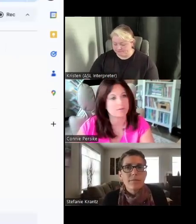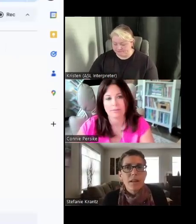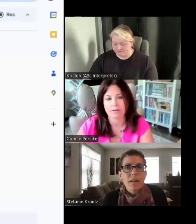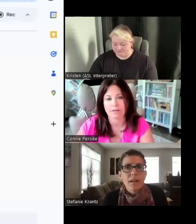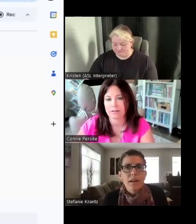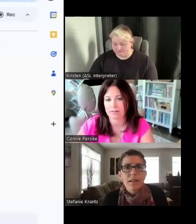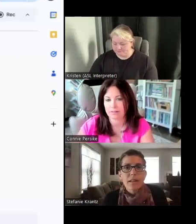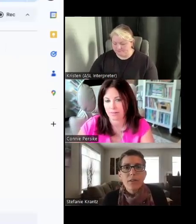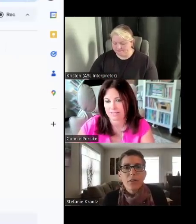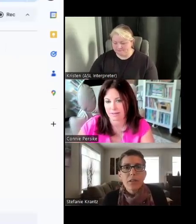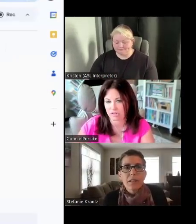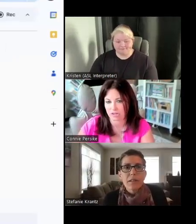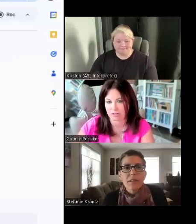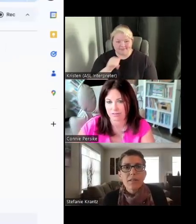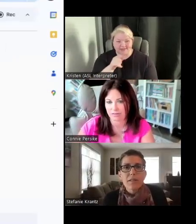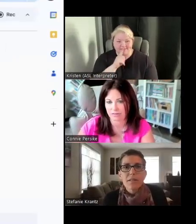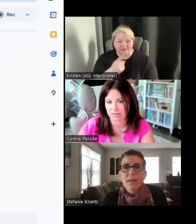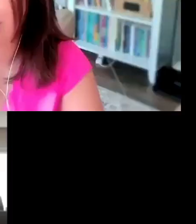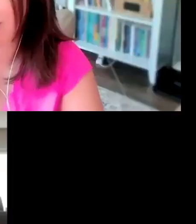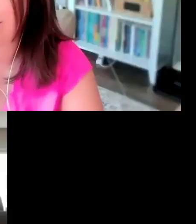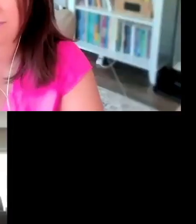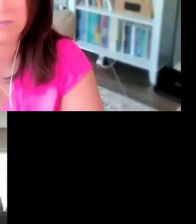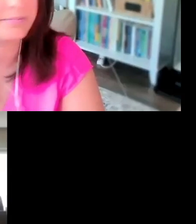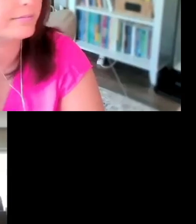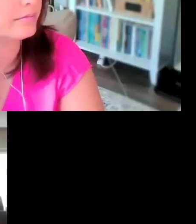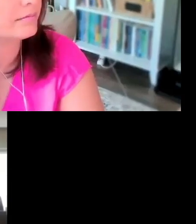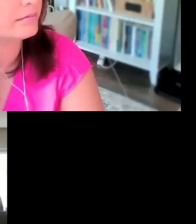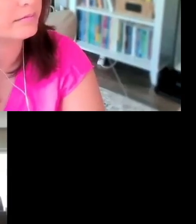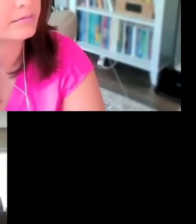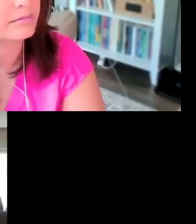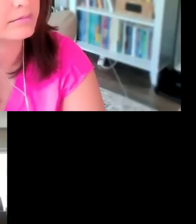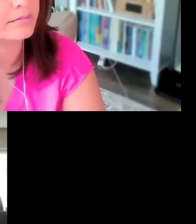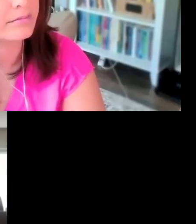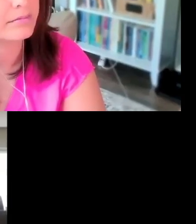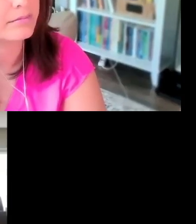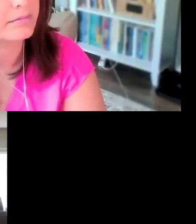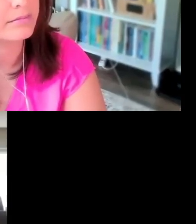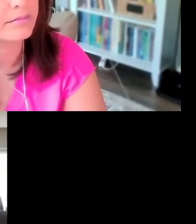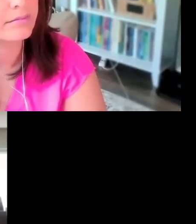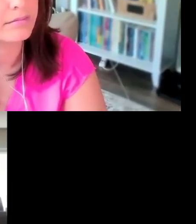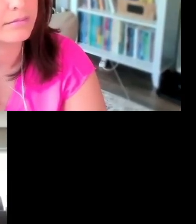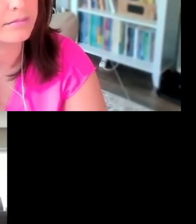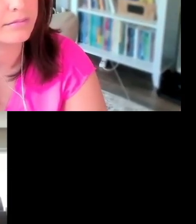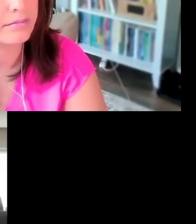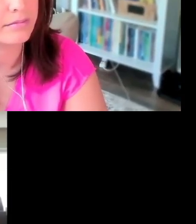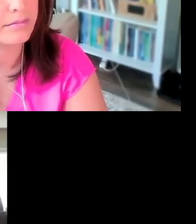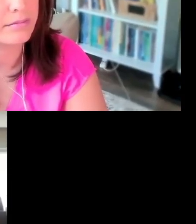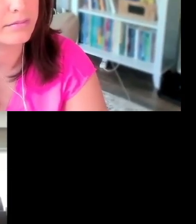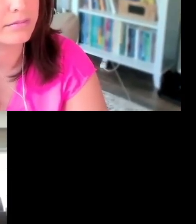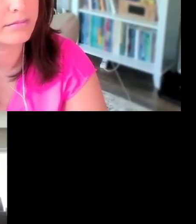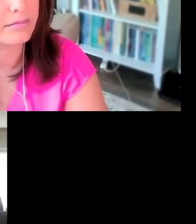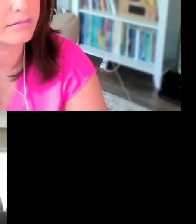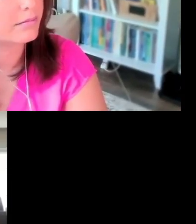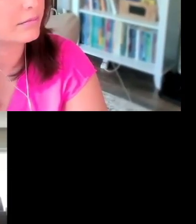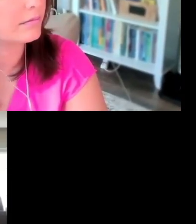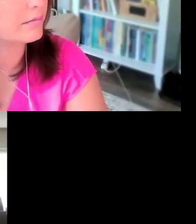That's not what we wanted. I'm going to stop sharing for a second. Slideshow, then it should